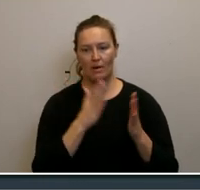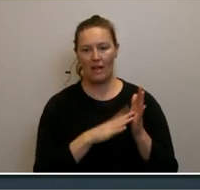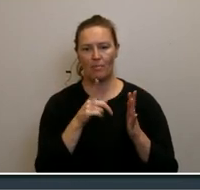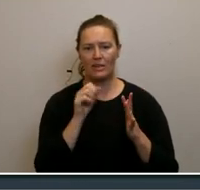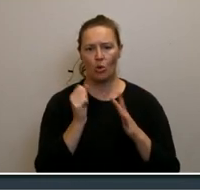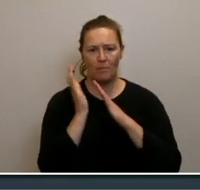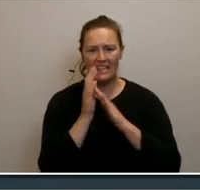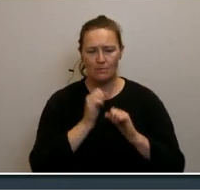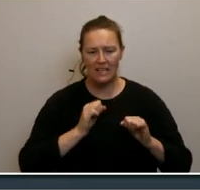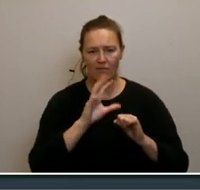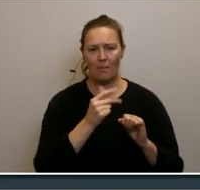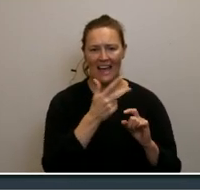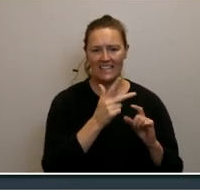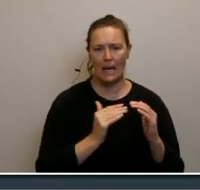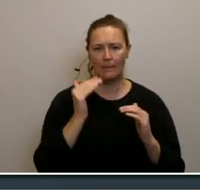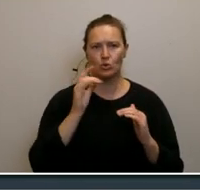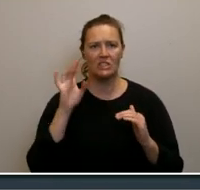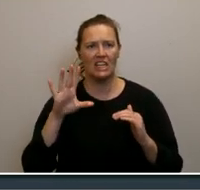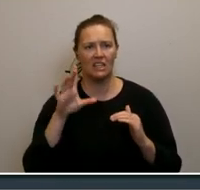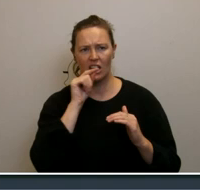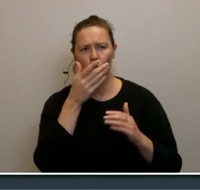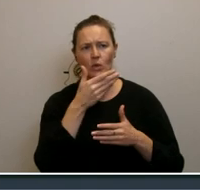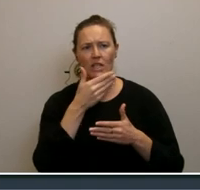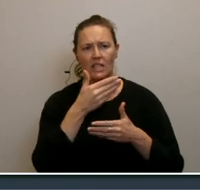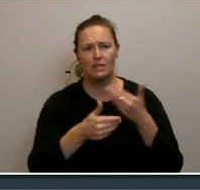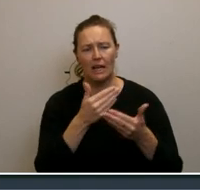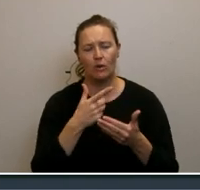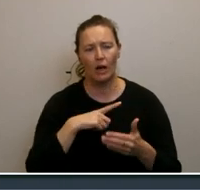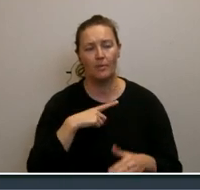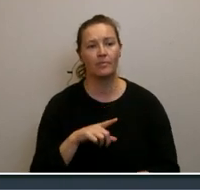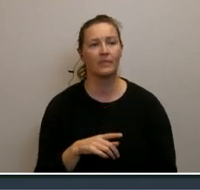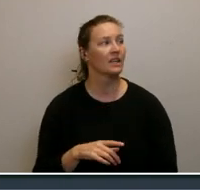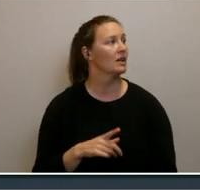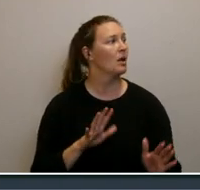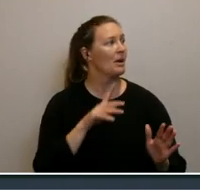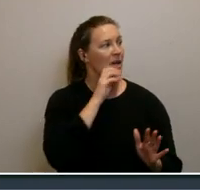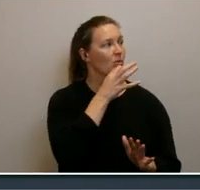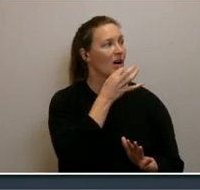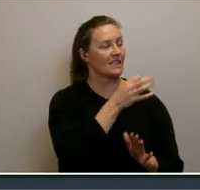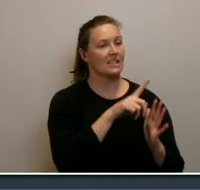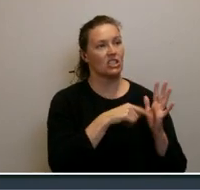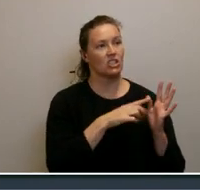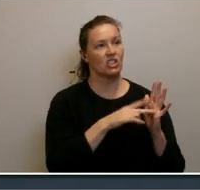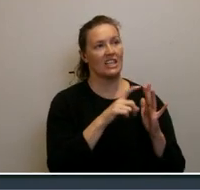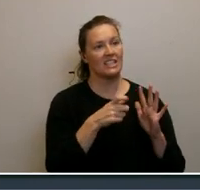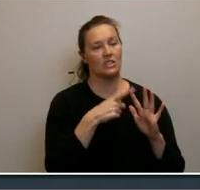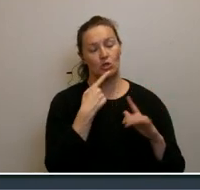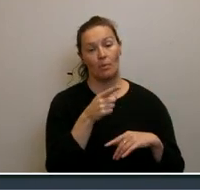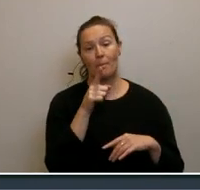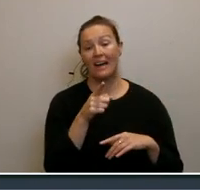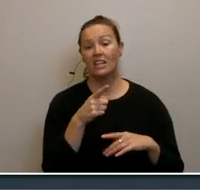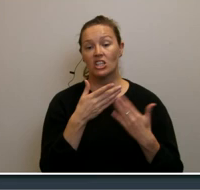bed space from 8 to 10. Can you please explain the rationale? Yeah, sure. I might get Janice to comment, but just as a